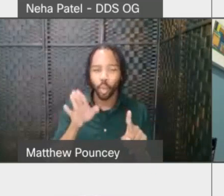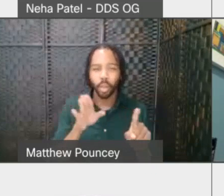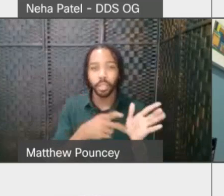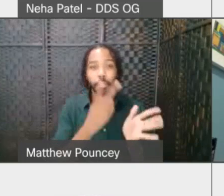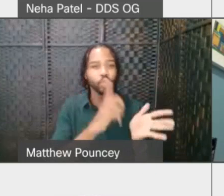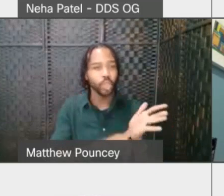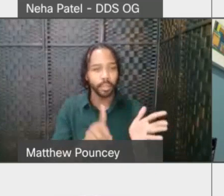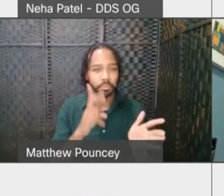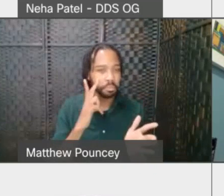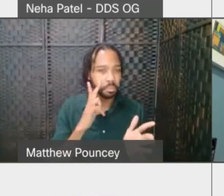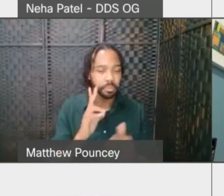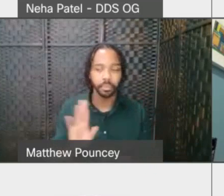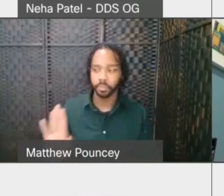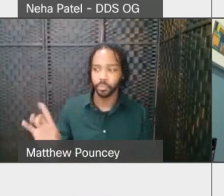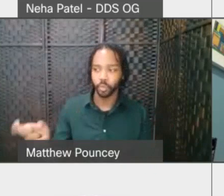question.